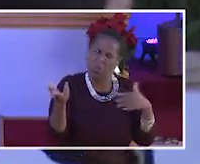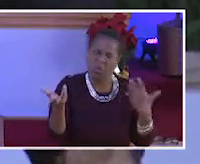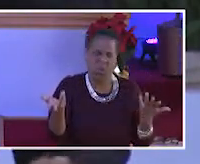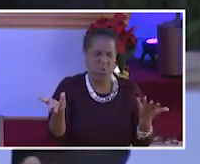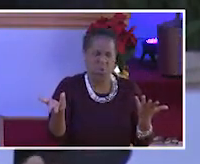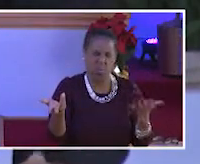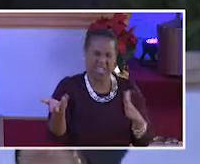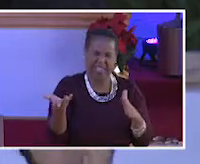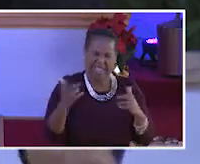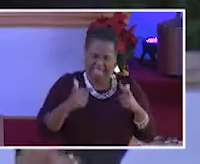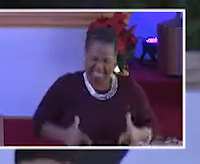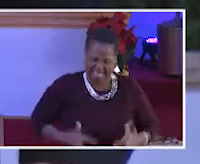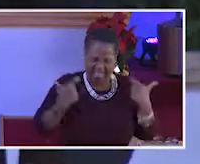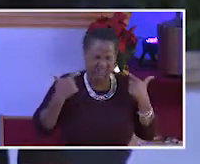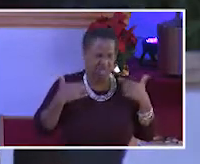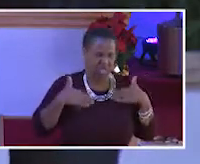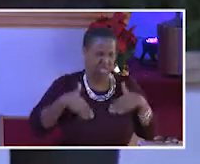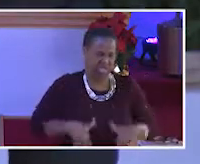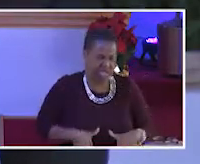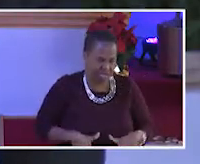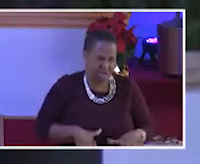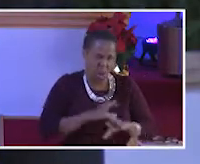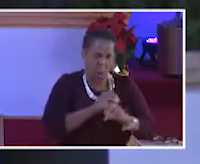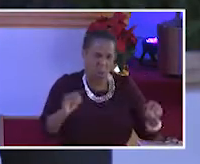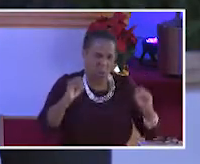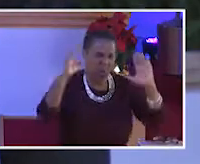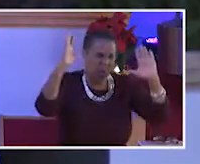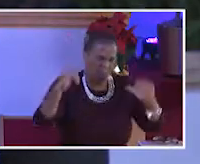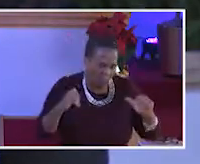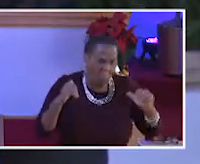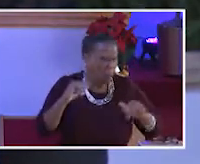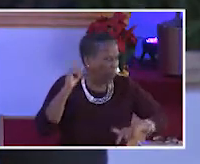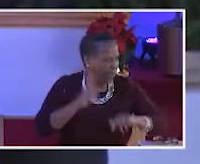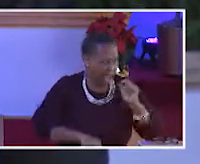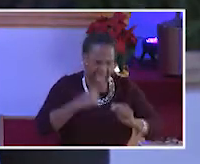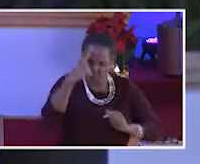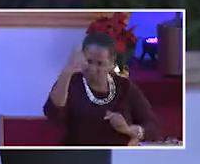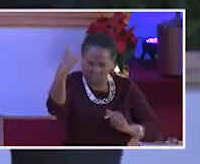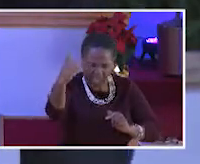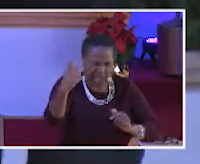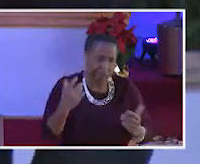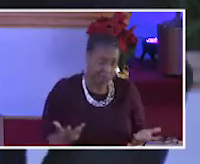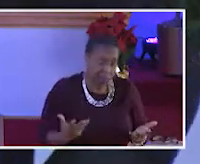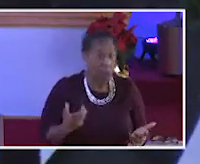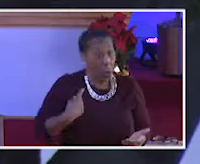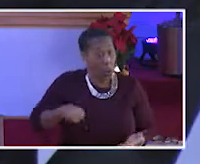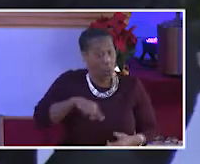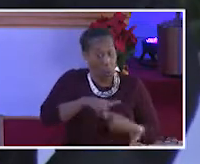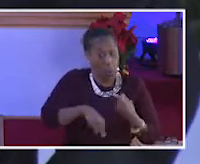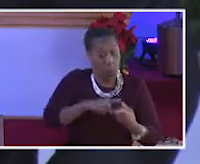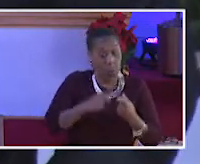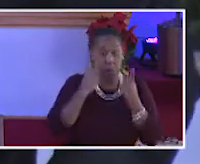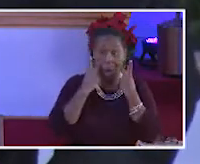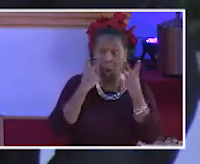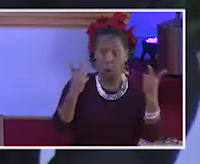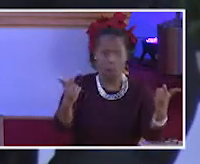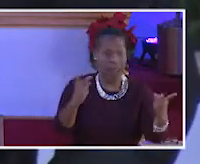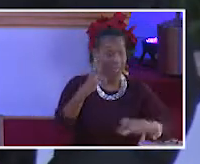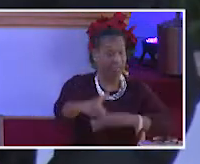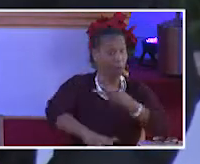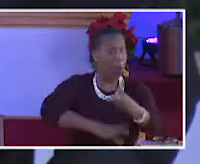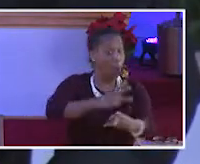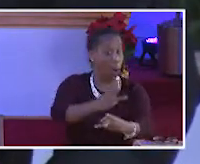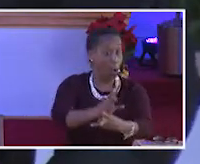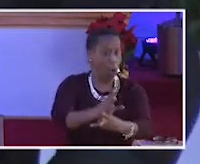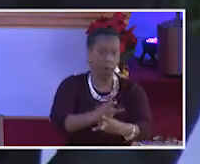to life when people lose hope and can no longer dream. And when we look at our world, beloved, one of the things that I